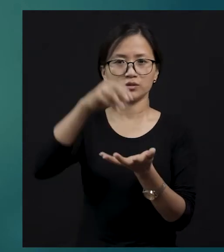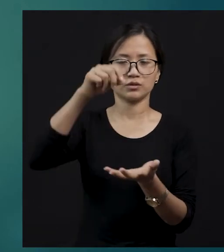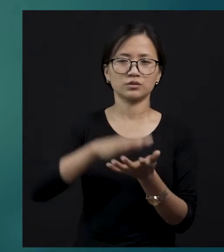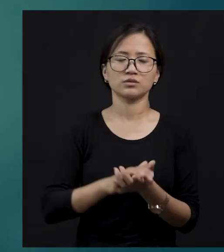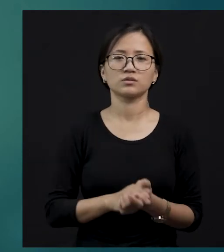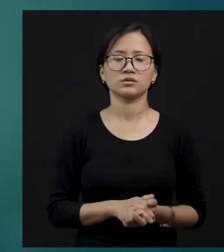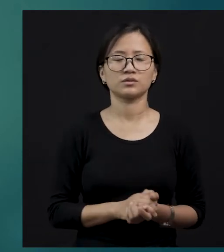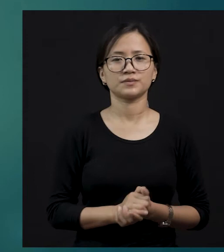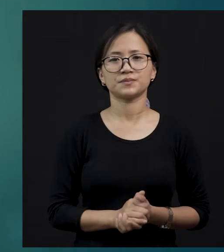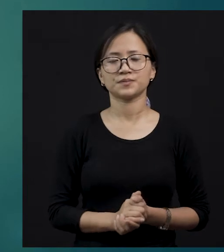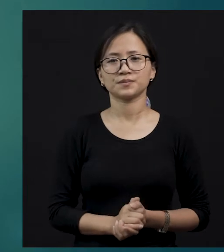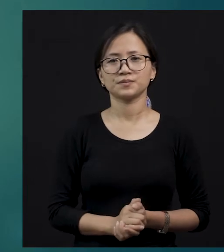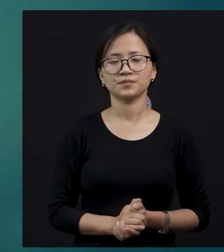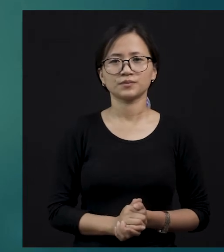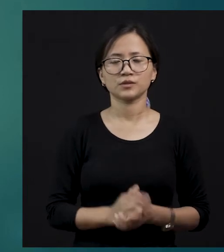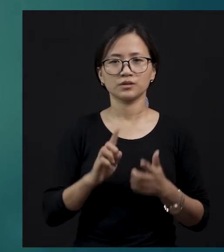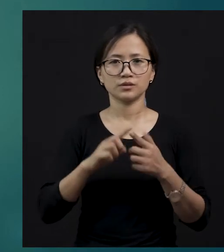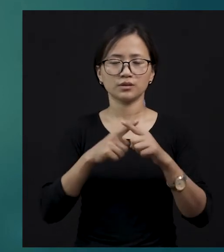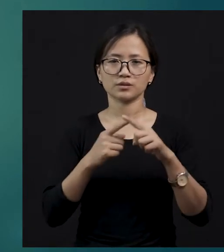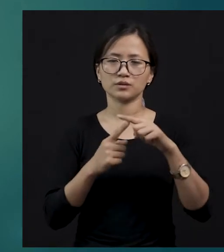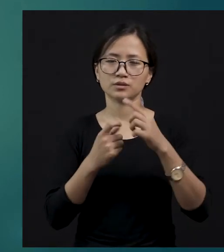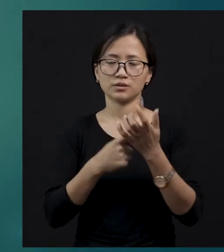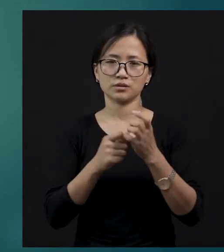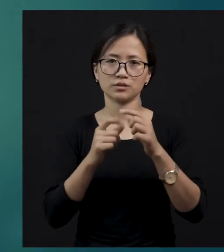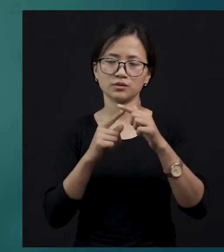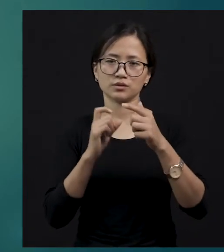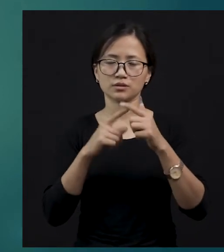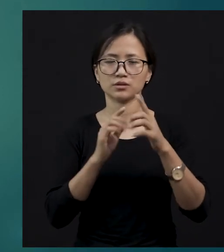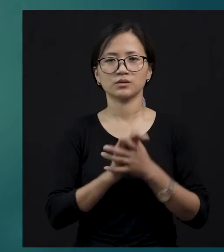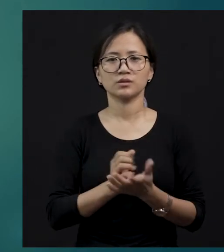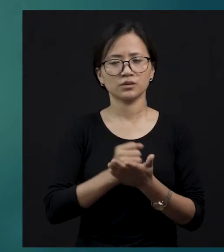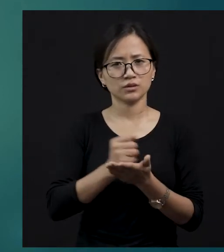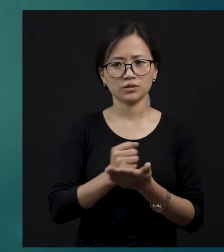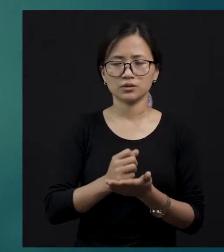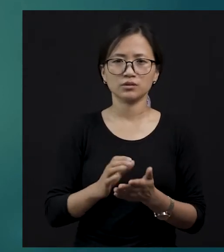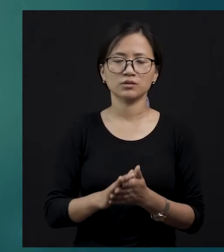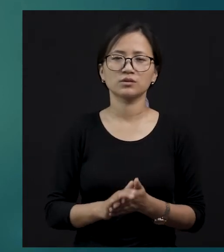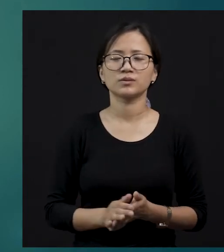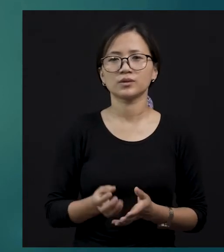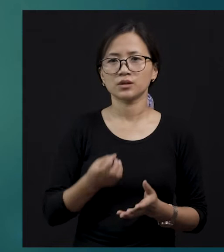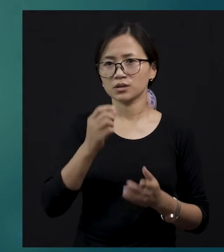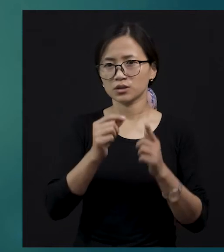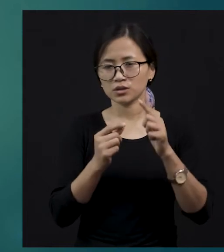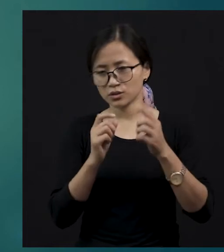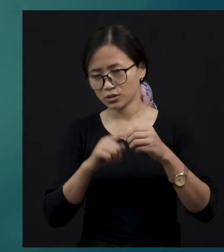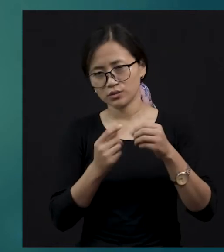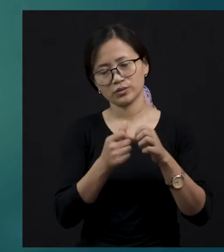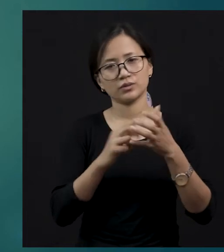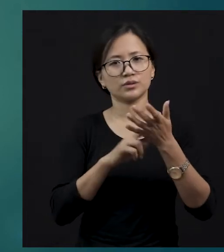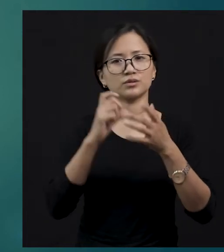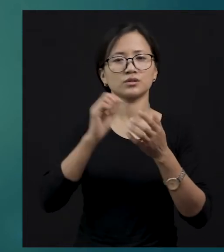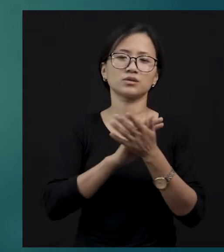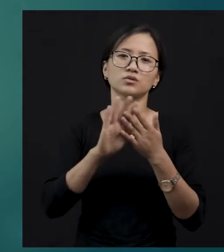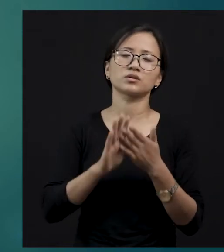there they extract the moisture, and they try to quench their thirst. Okay, they try to